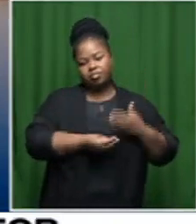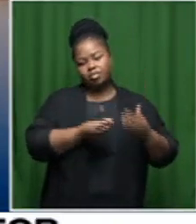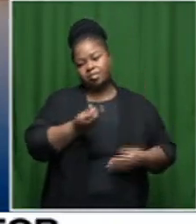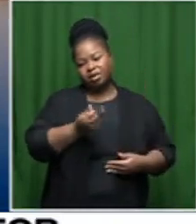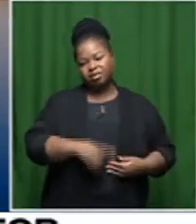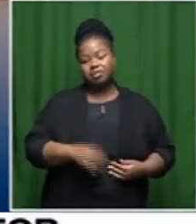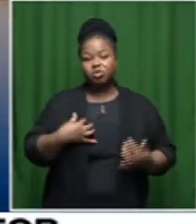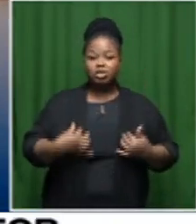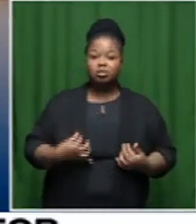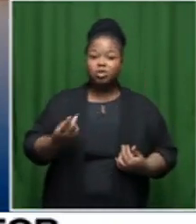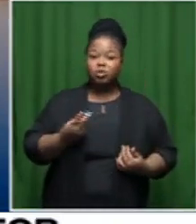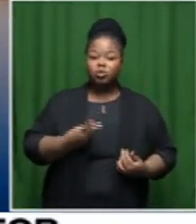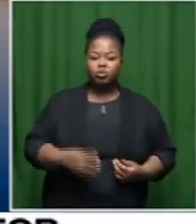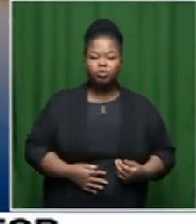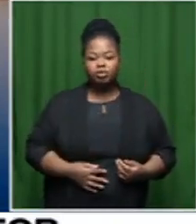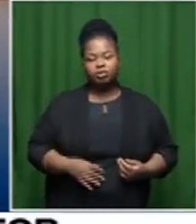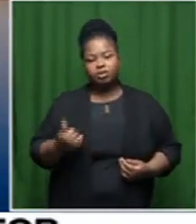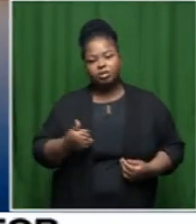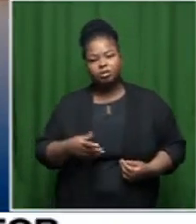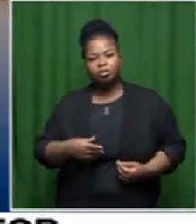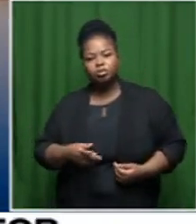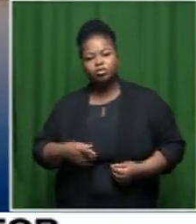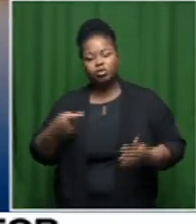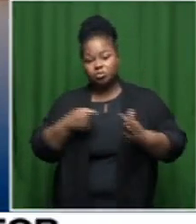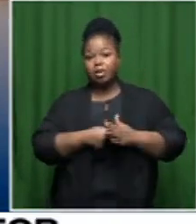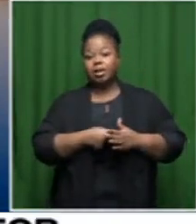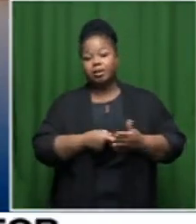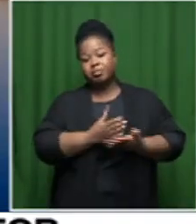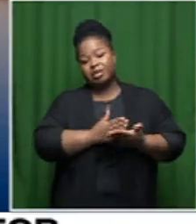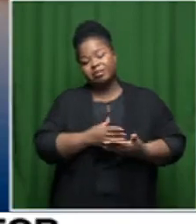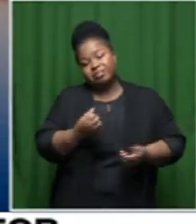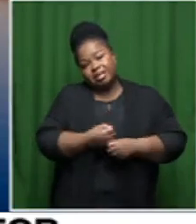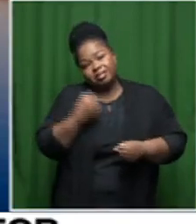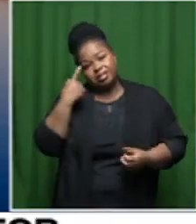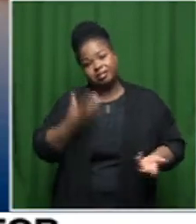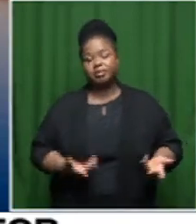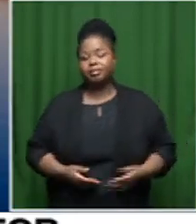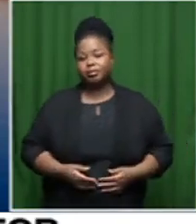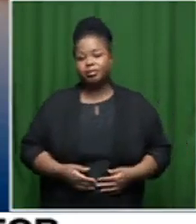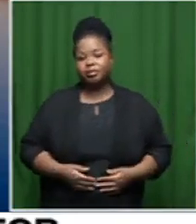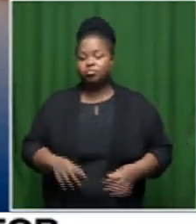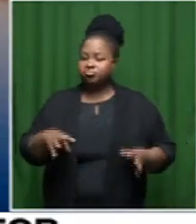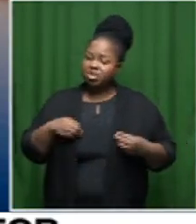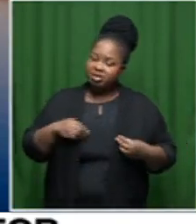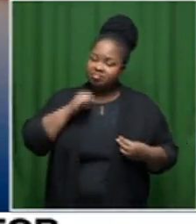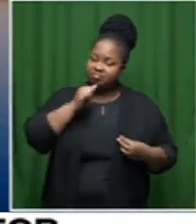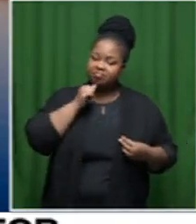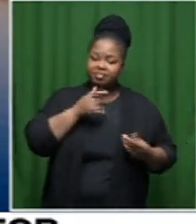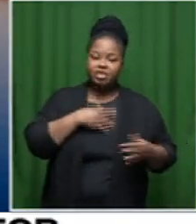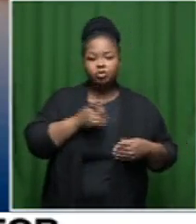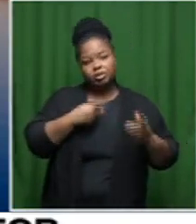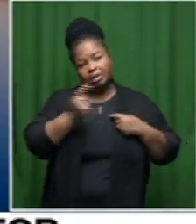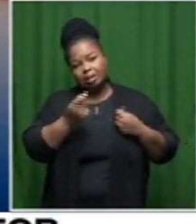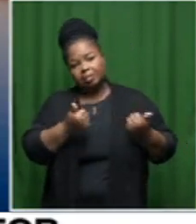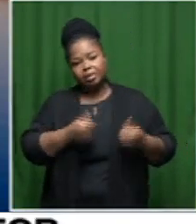you're in a desperate situation where you kind of need to buy bread right now, it kind of makes sense that you accept the offer that you get, right?